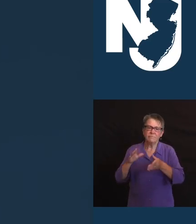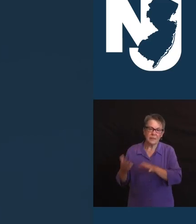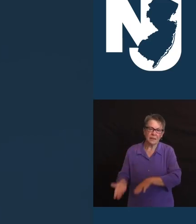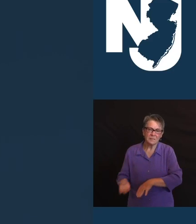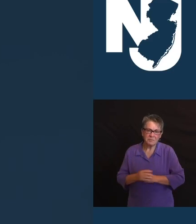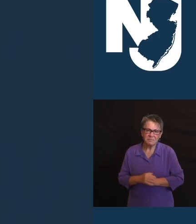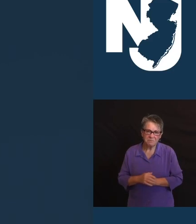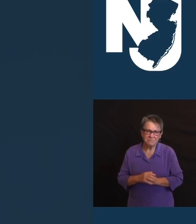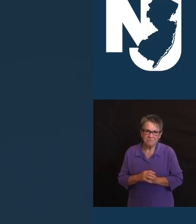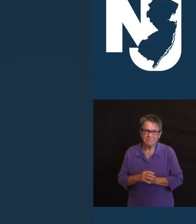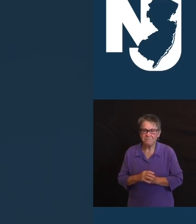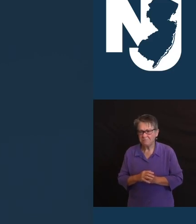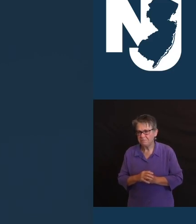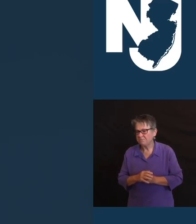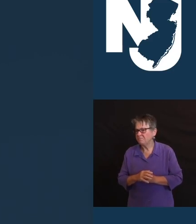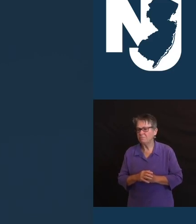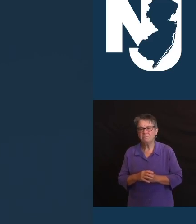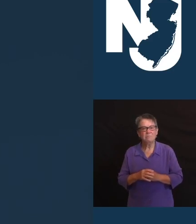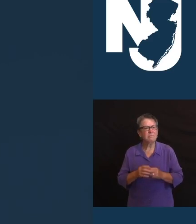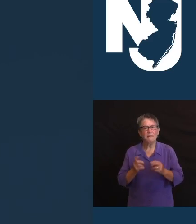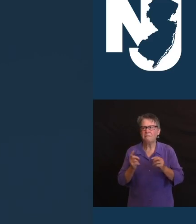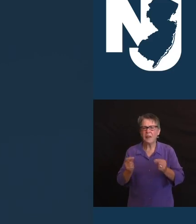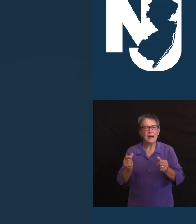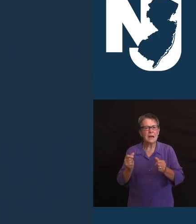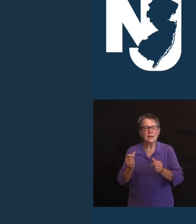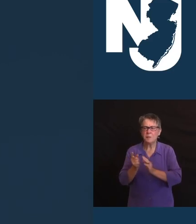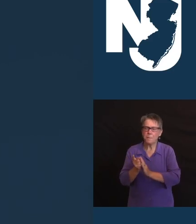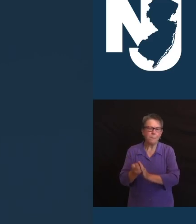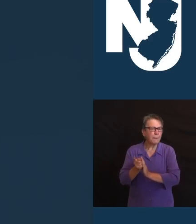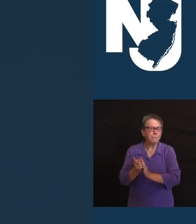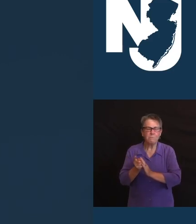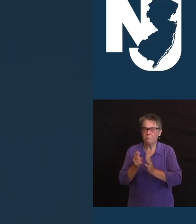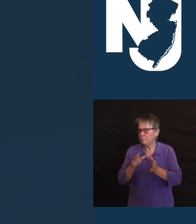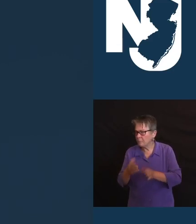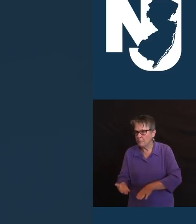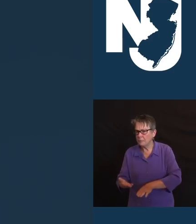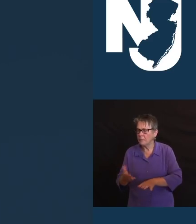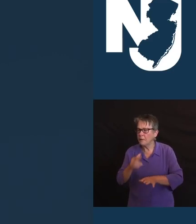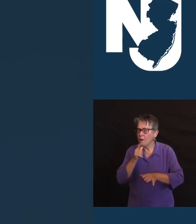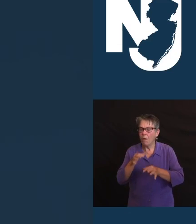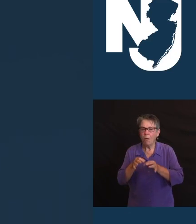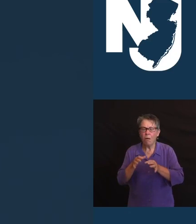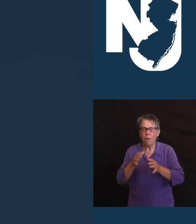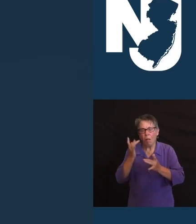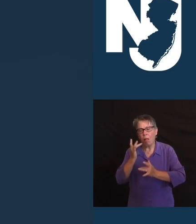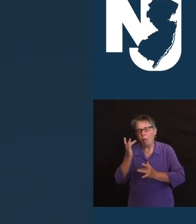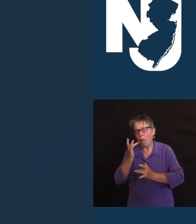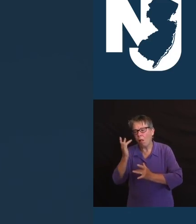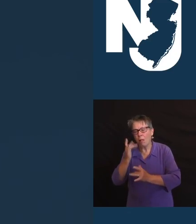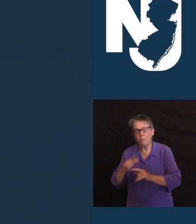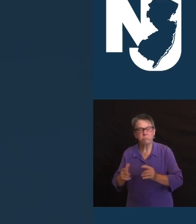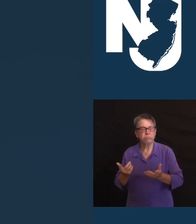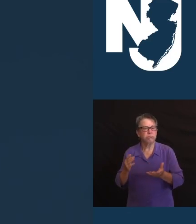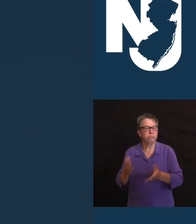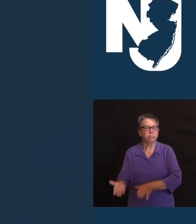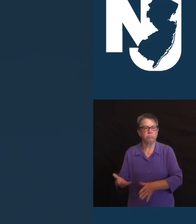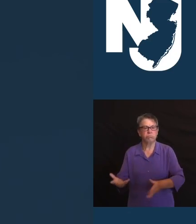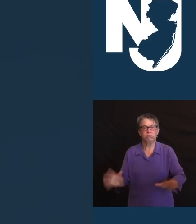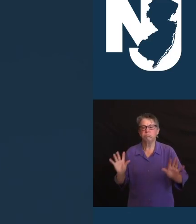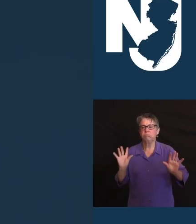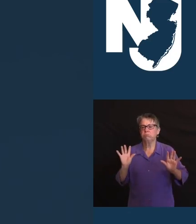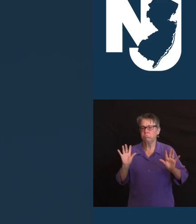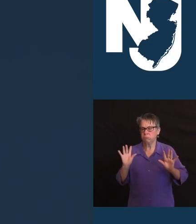unexpected. That vacation, had it happened, wouldn't have caught anyone by surprise. Don loved to travel, whether a getaway